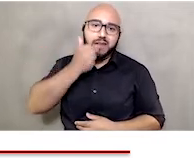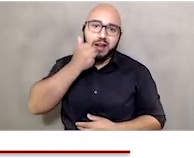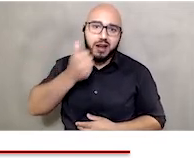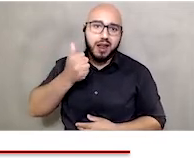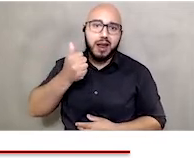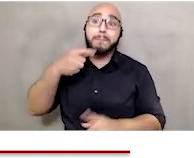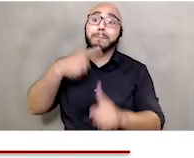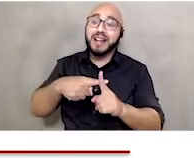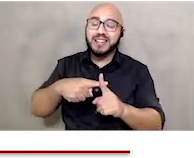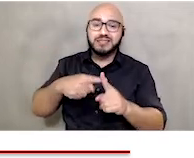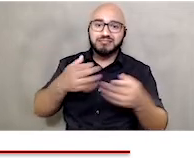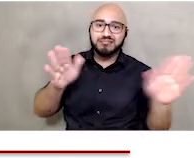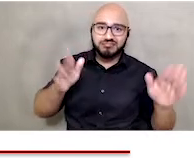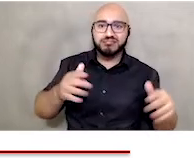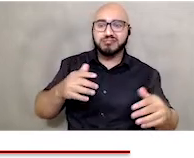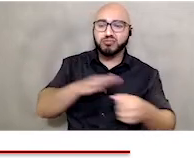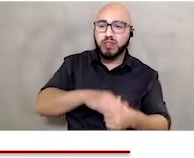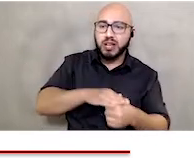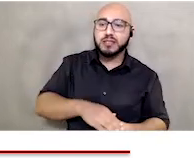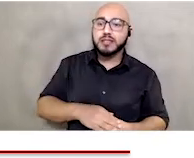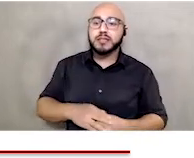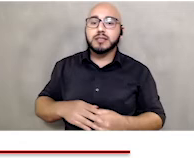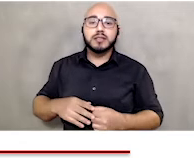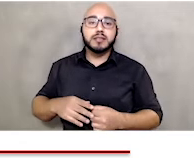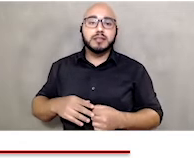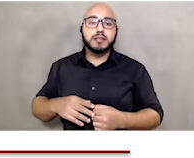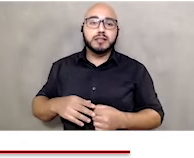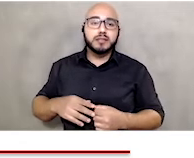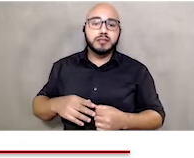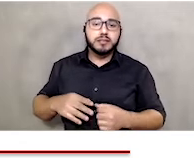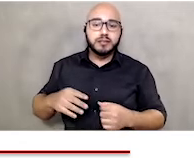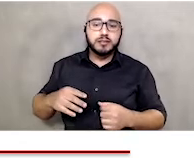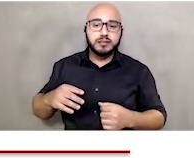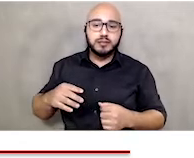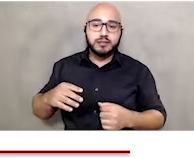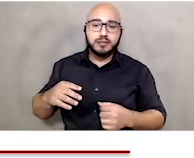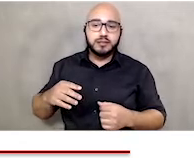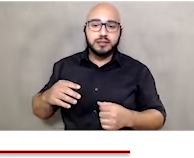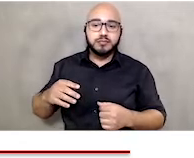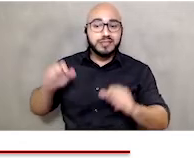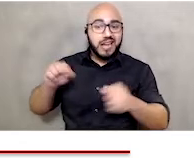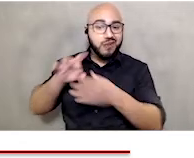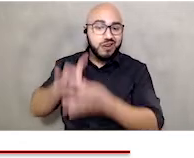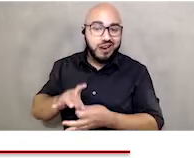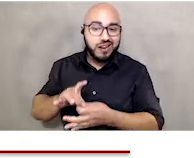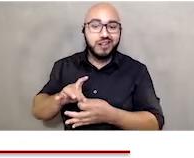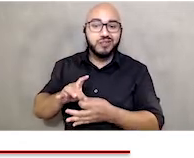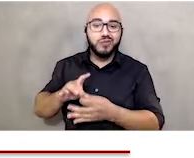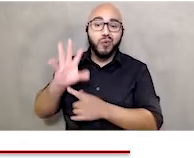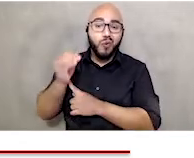So race-related stress may involve cultural racism, individual racism, and or institutional